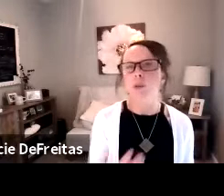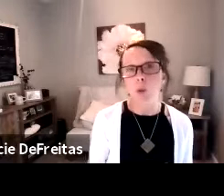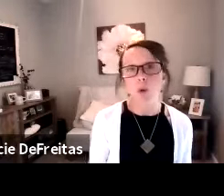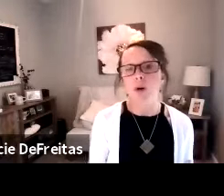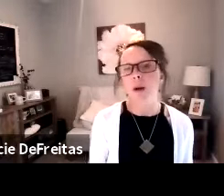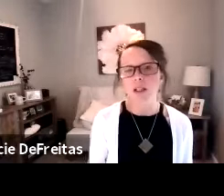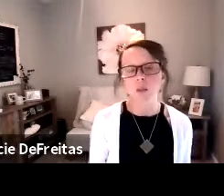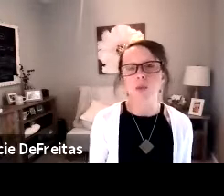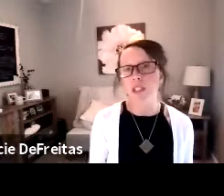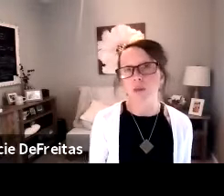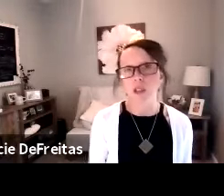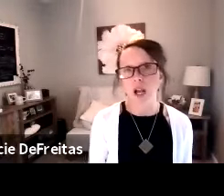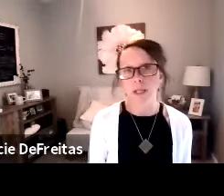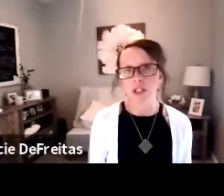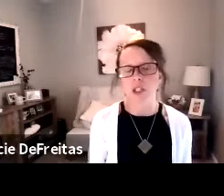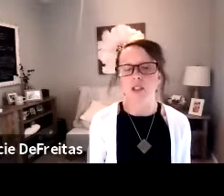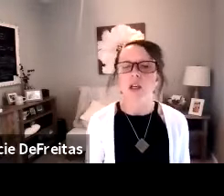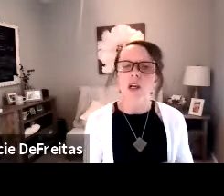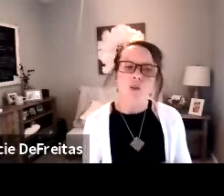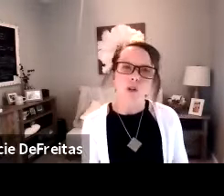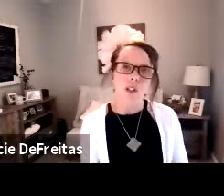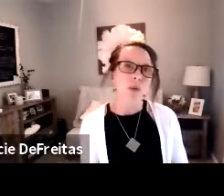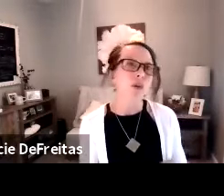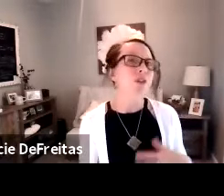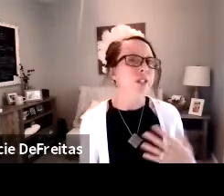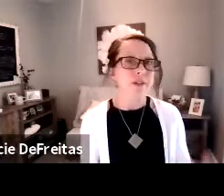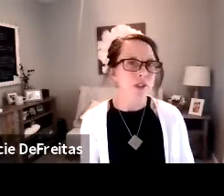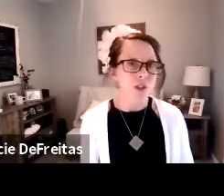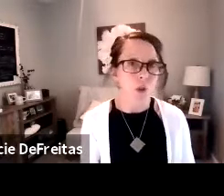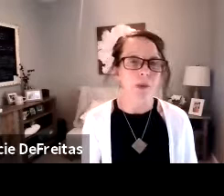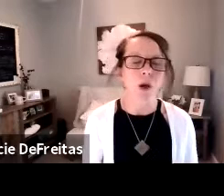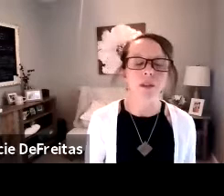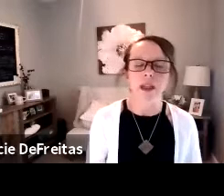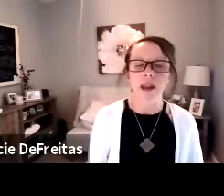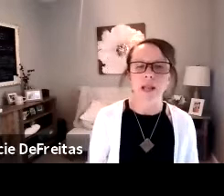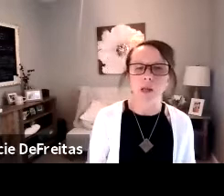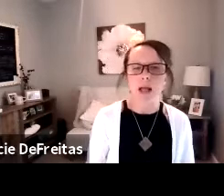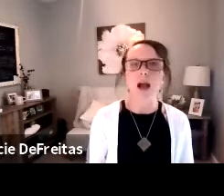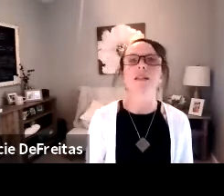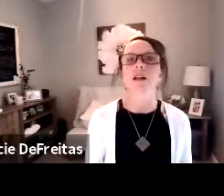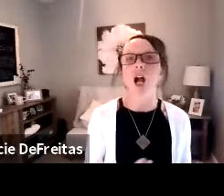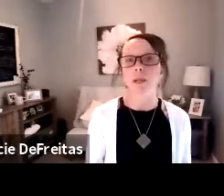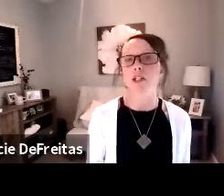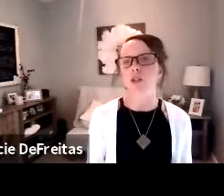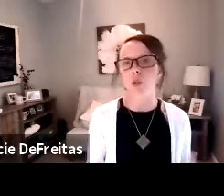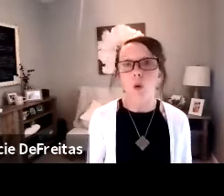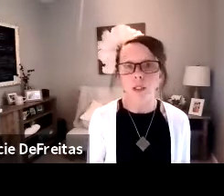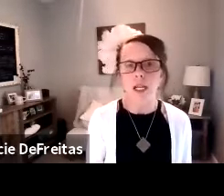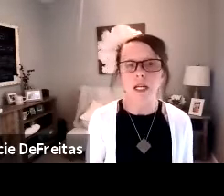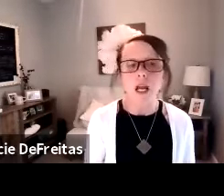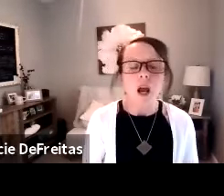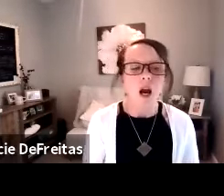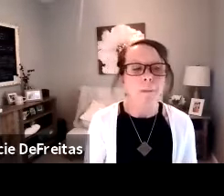to explore possible reasonable accommodations. Of course, the employer first has to determine whether the ADA applies and accommodations